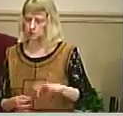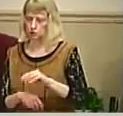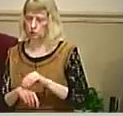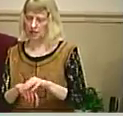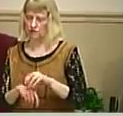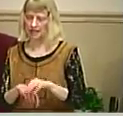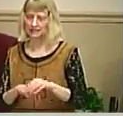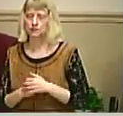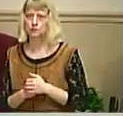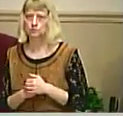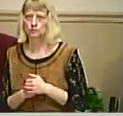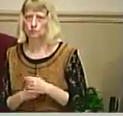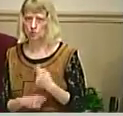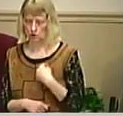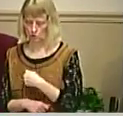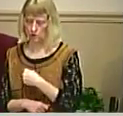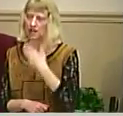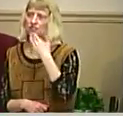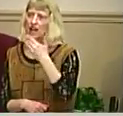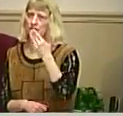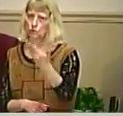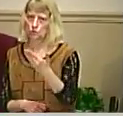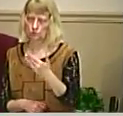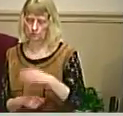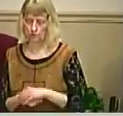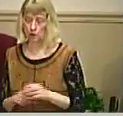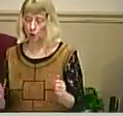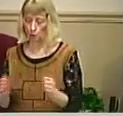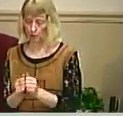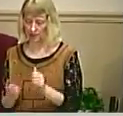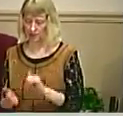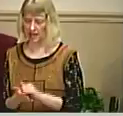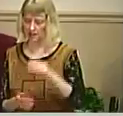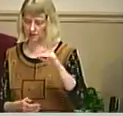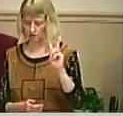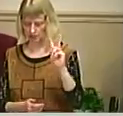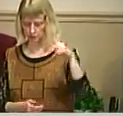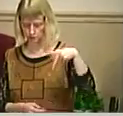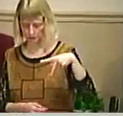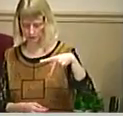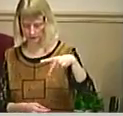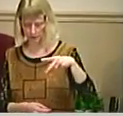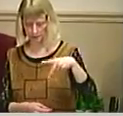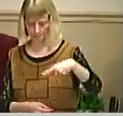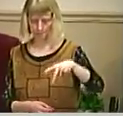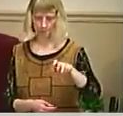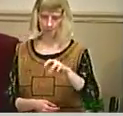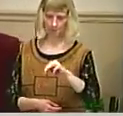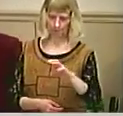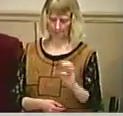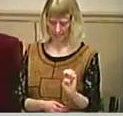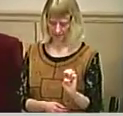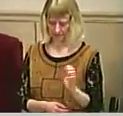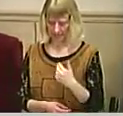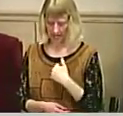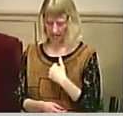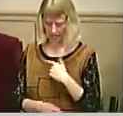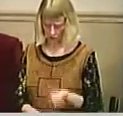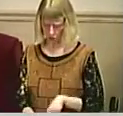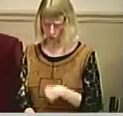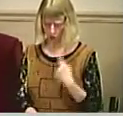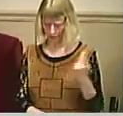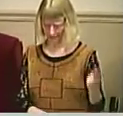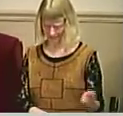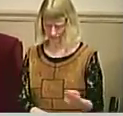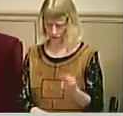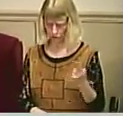advice. And we need to be thankful for that. In addition to that, Vice President Mike Pence has had a long